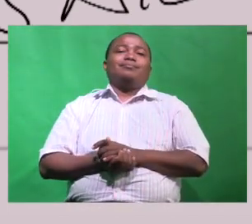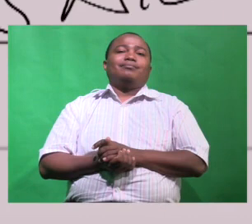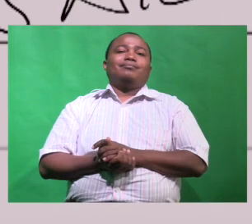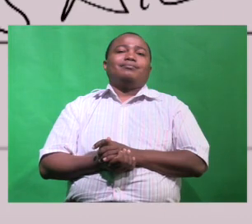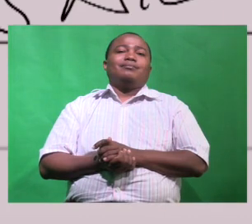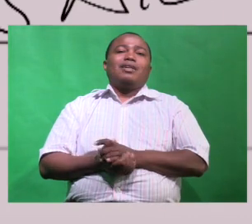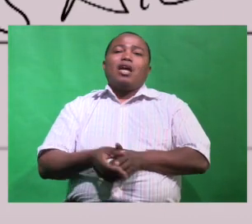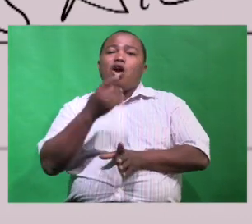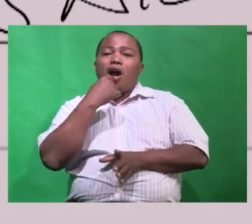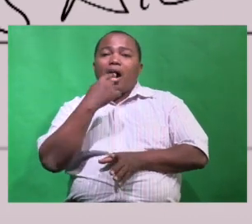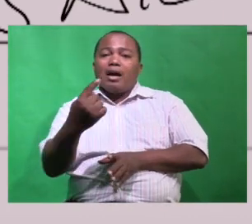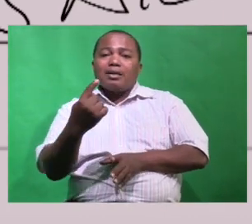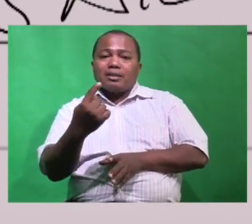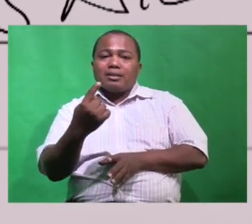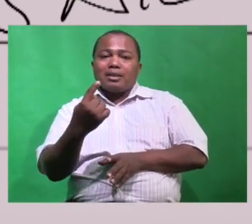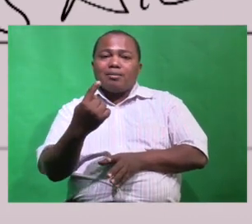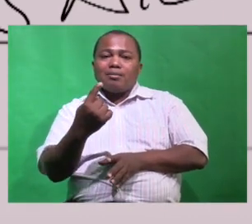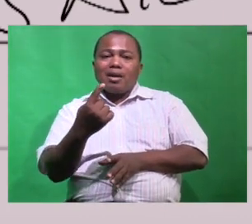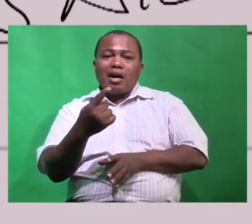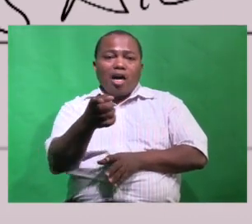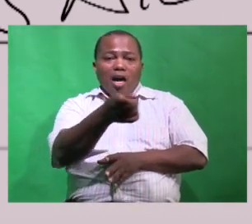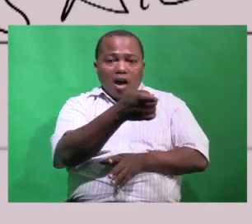said that rates